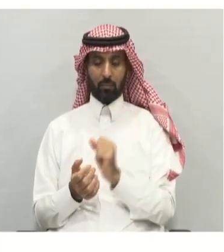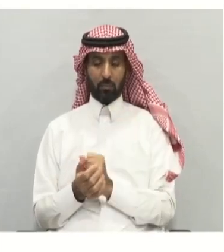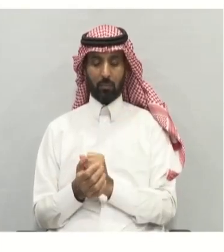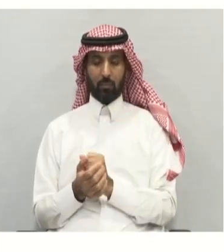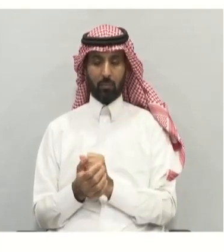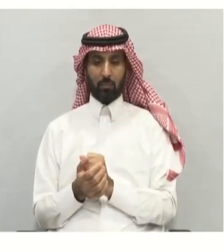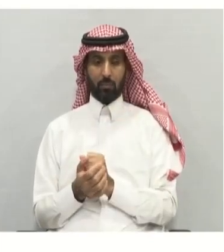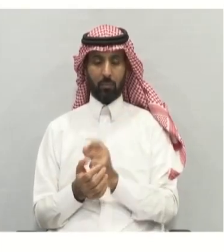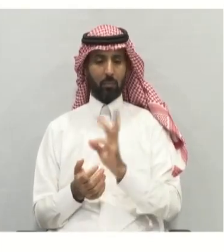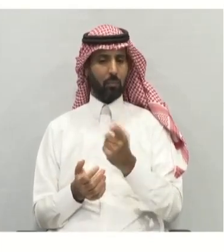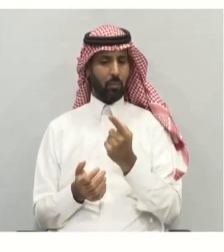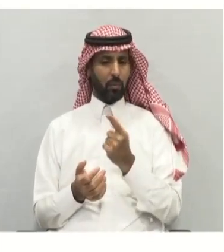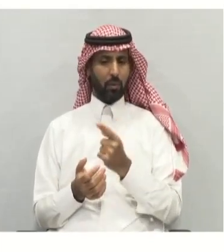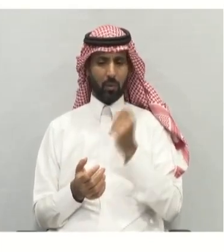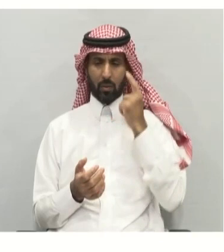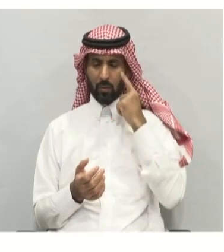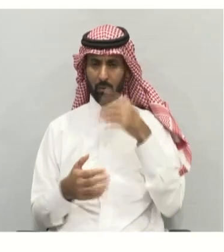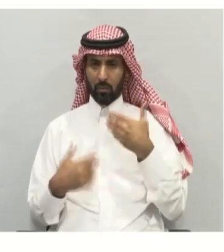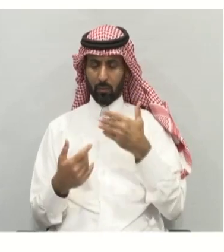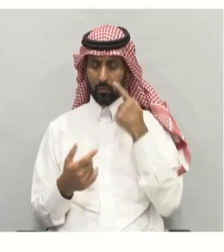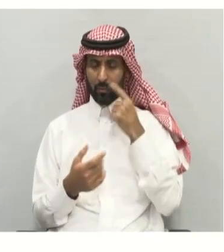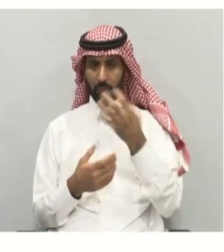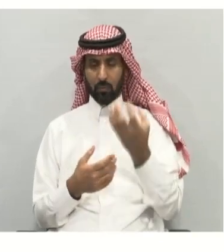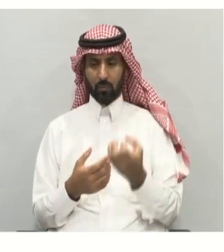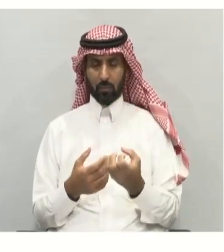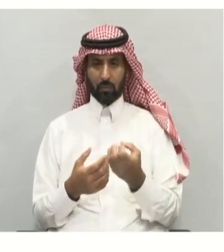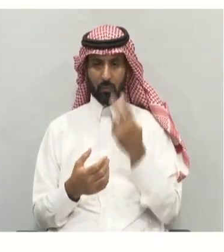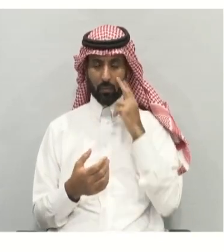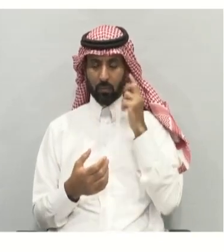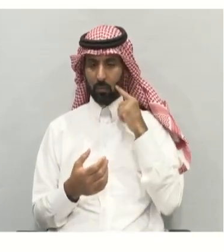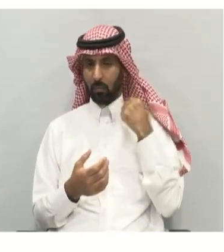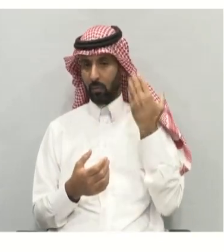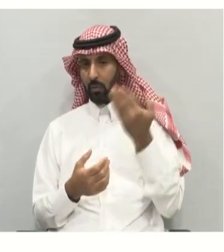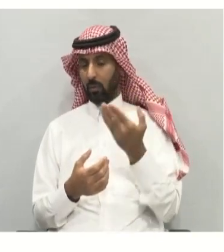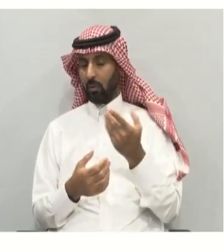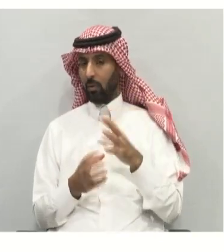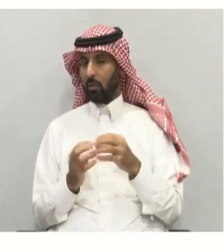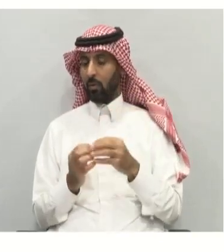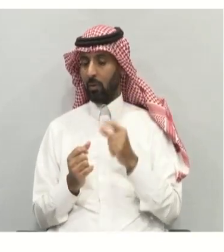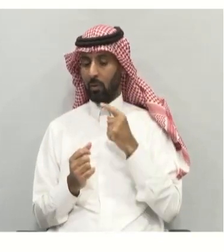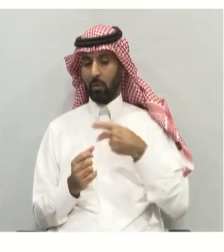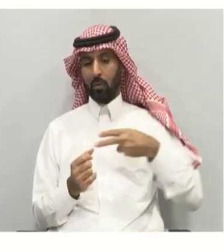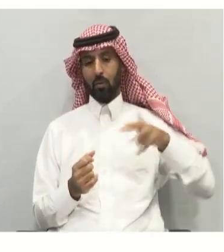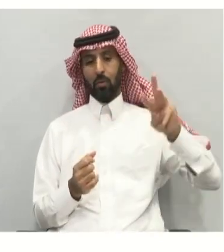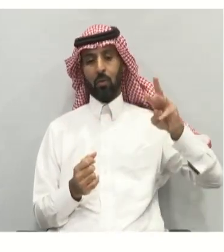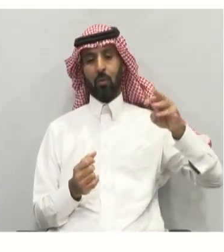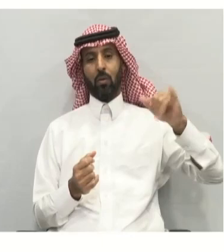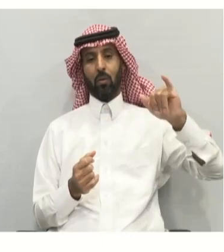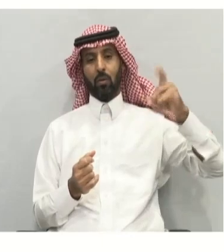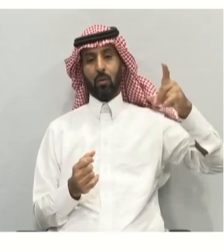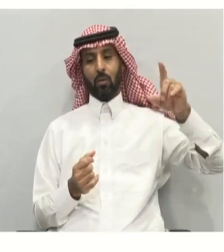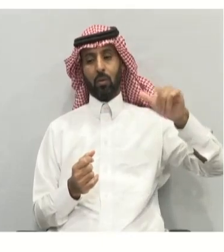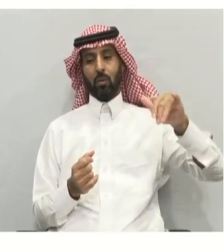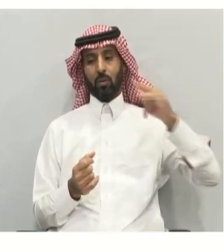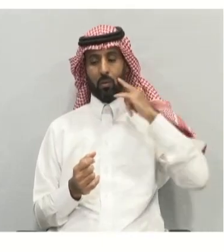for example, widely celebrated holiday. If you remember, we said, what do you mean by widely? It means that